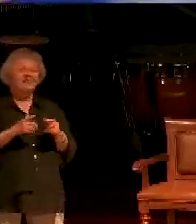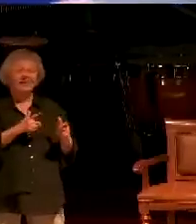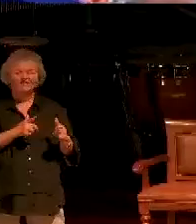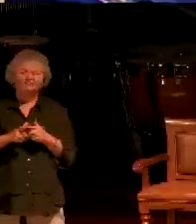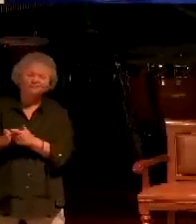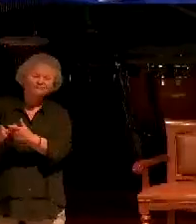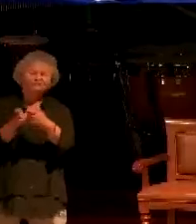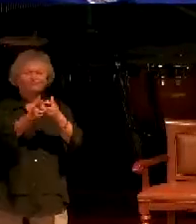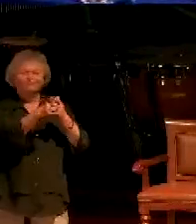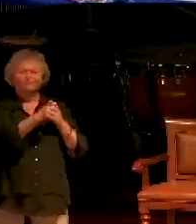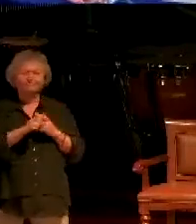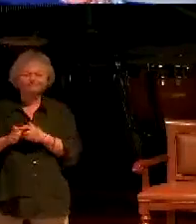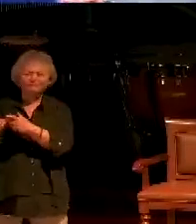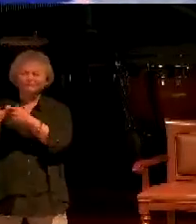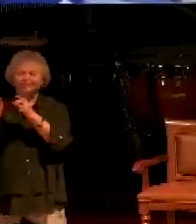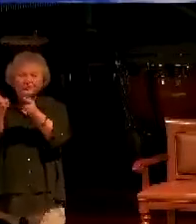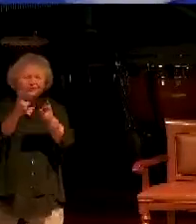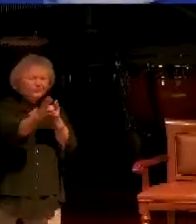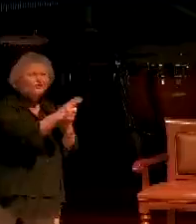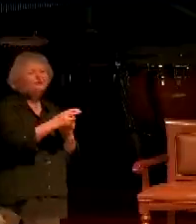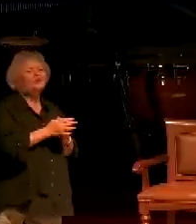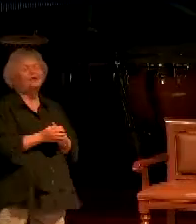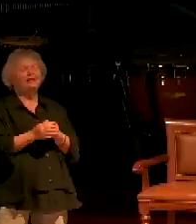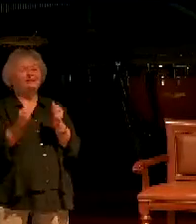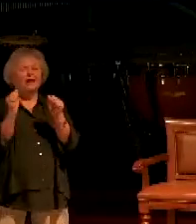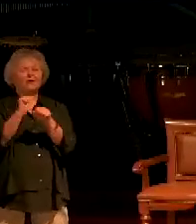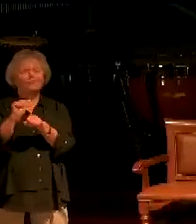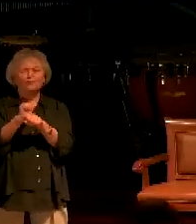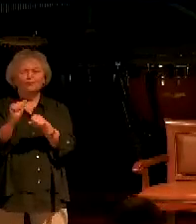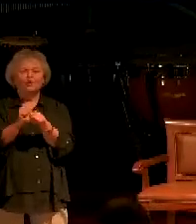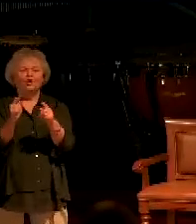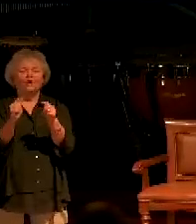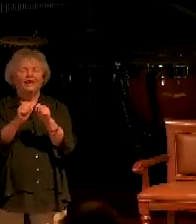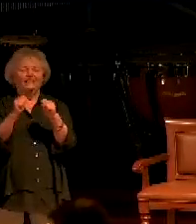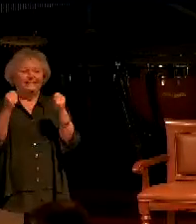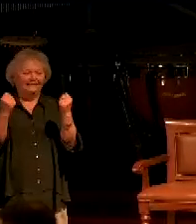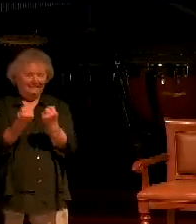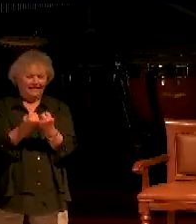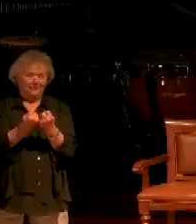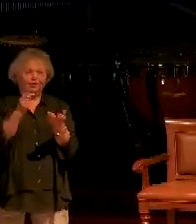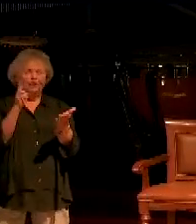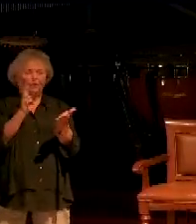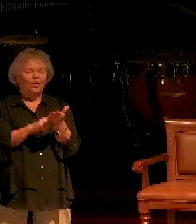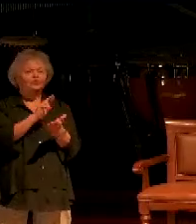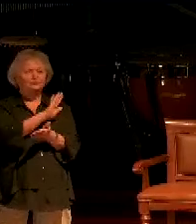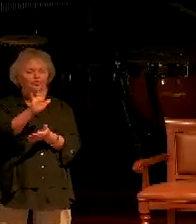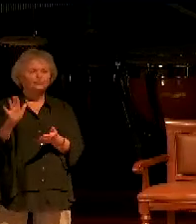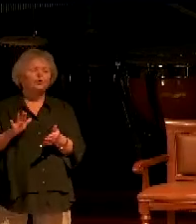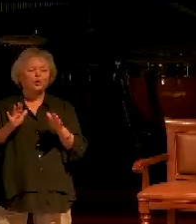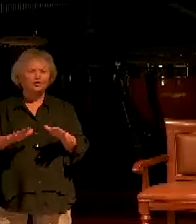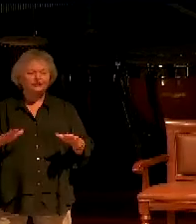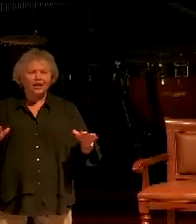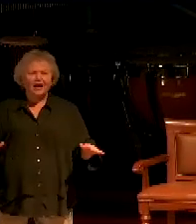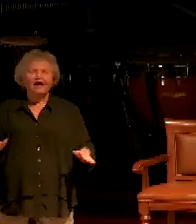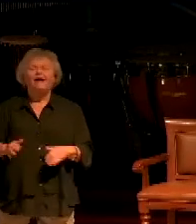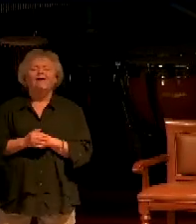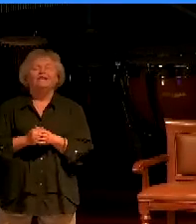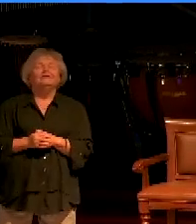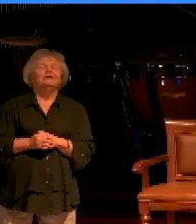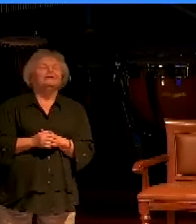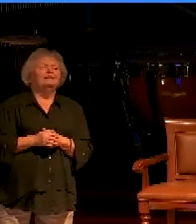meeting objectives and working together as a team. You can register your child and their friends at brushycreek.org.